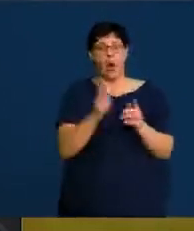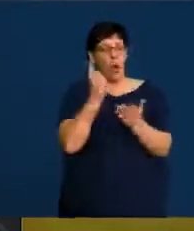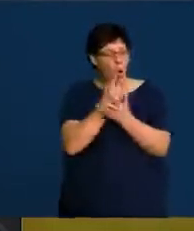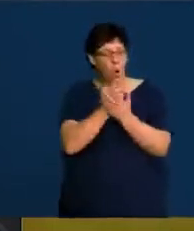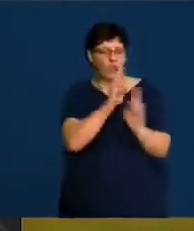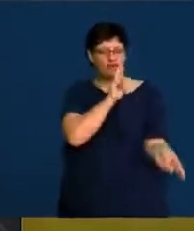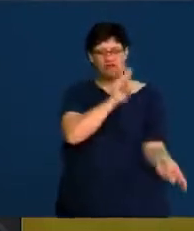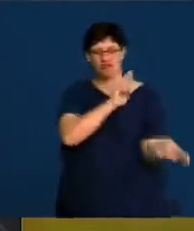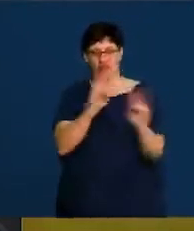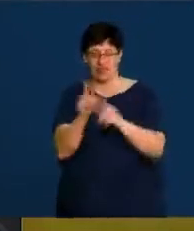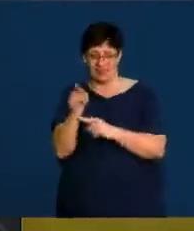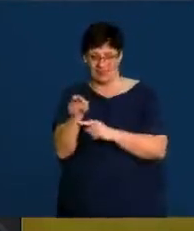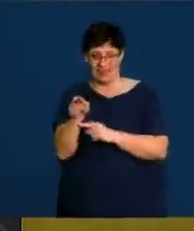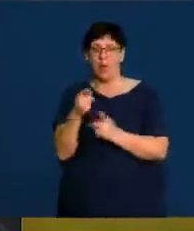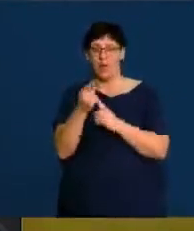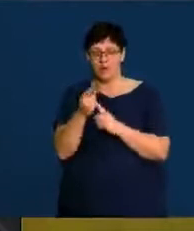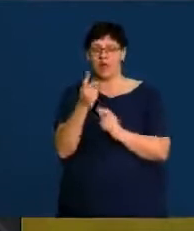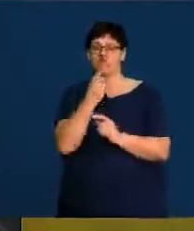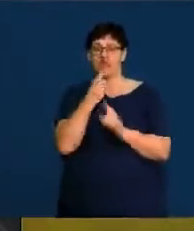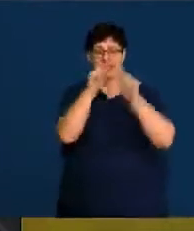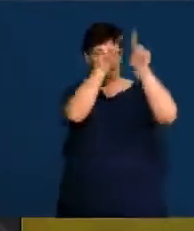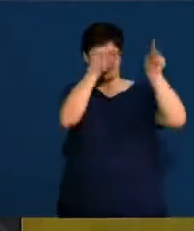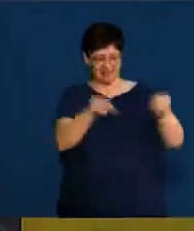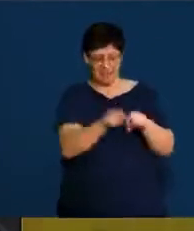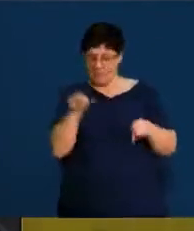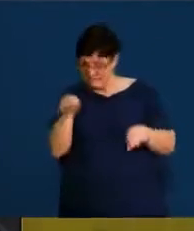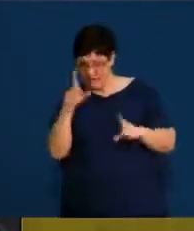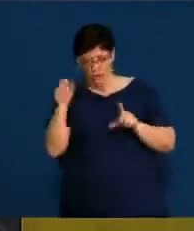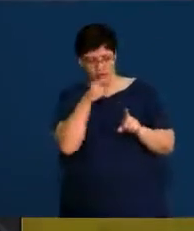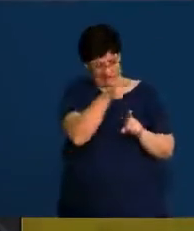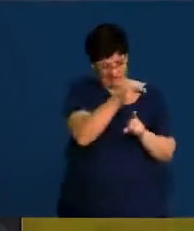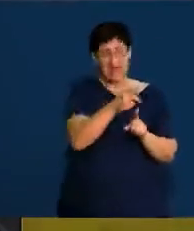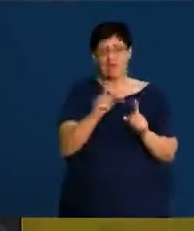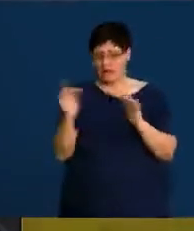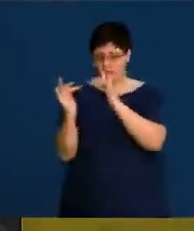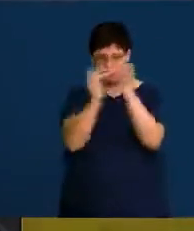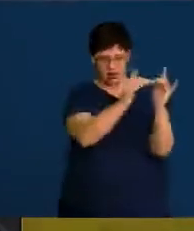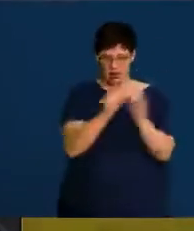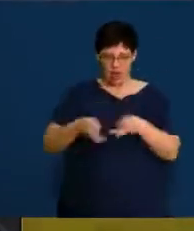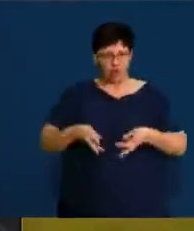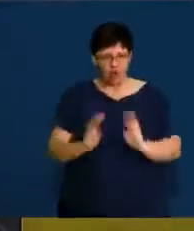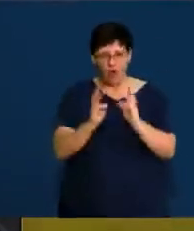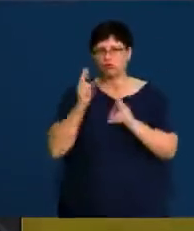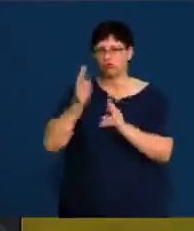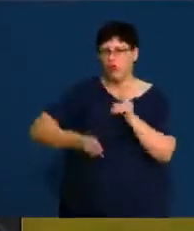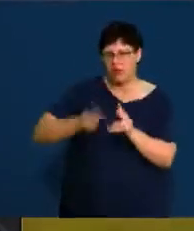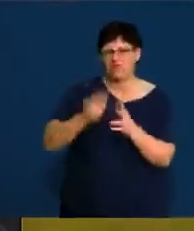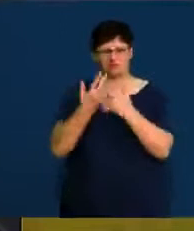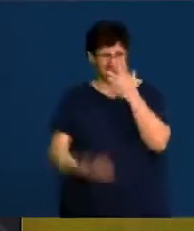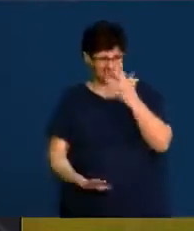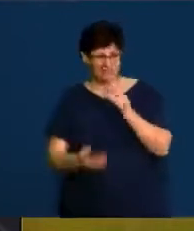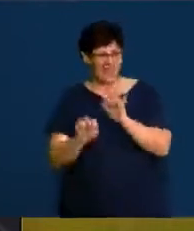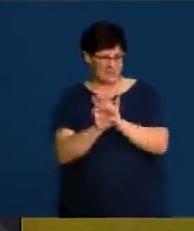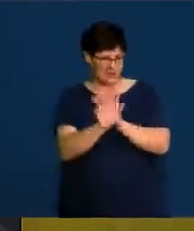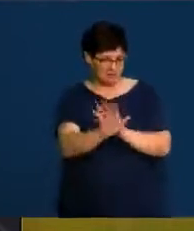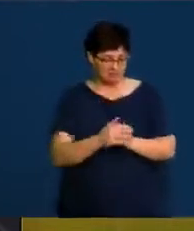reference the photograph with the red block on the map and then align the features like roads, railway lines, for example.